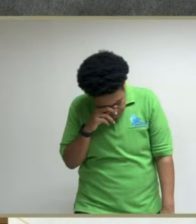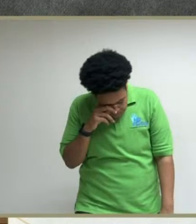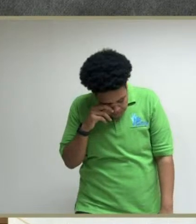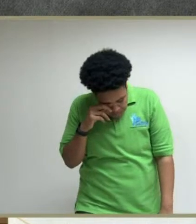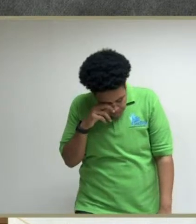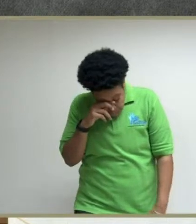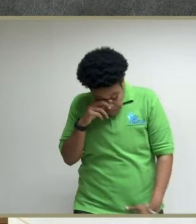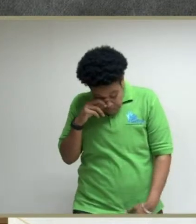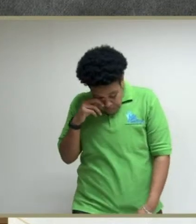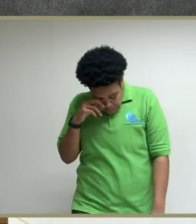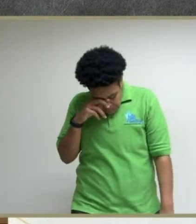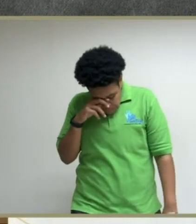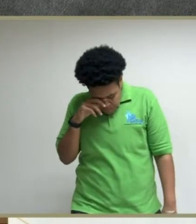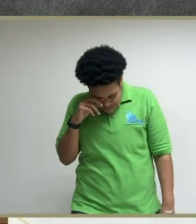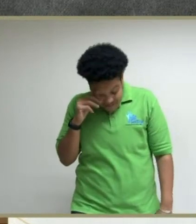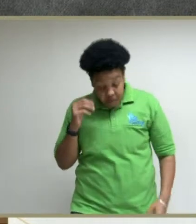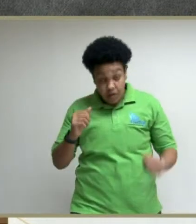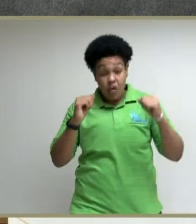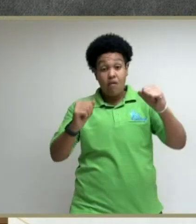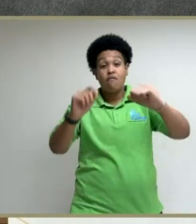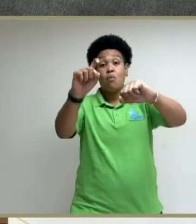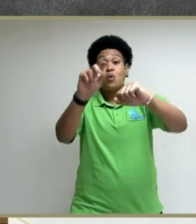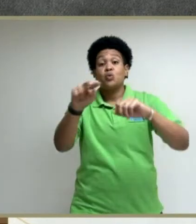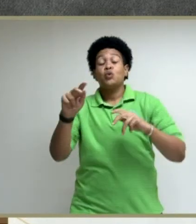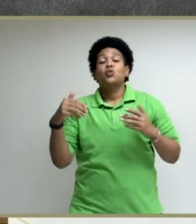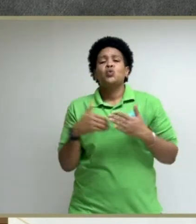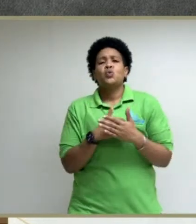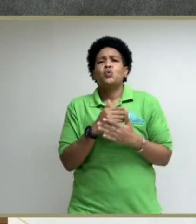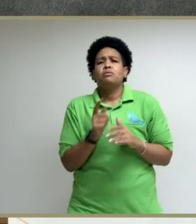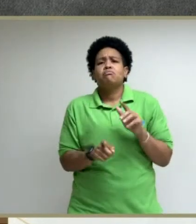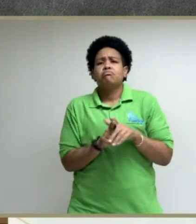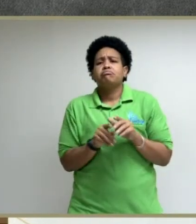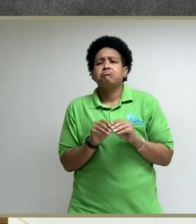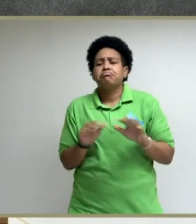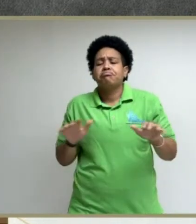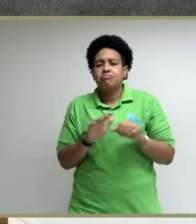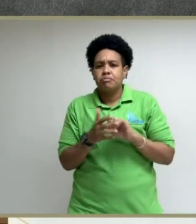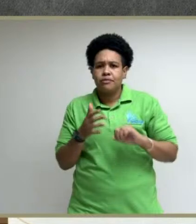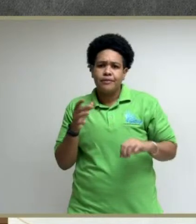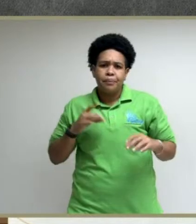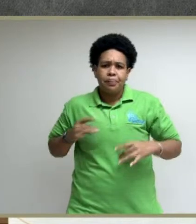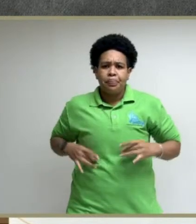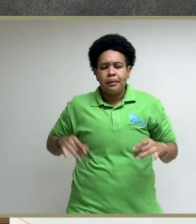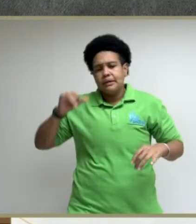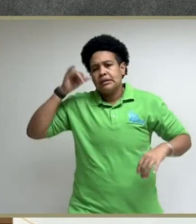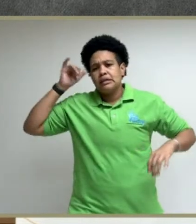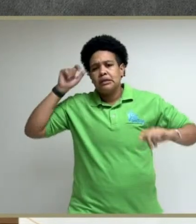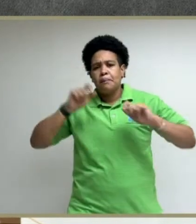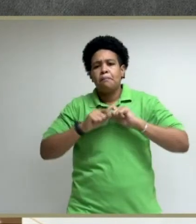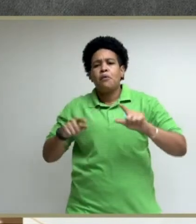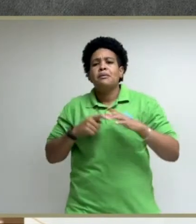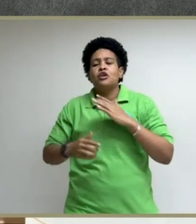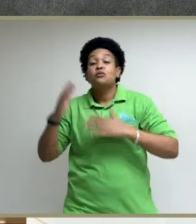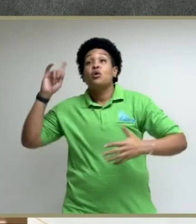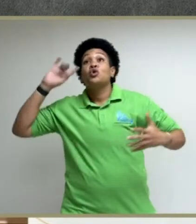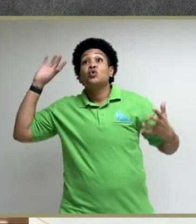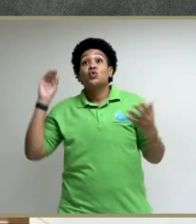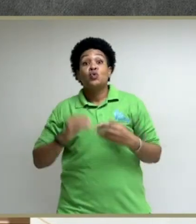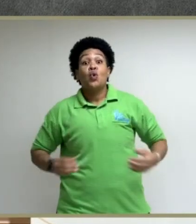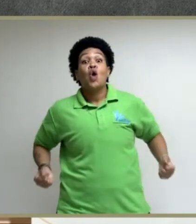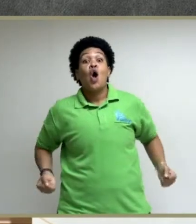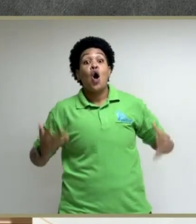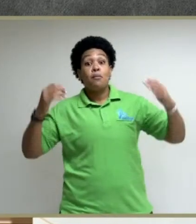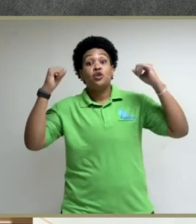122 new cases yesterday. That would have been published on our website this morning. It would bring our total number of